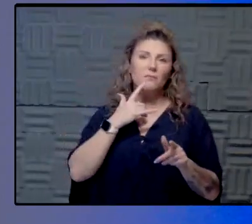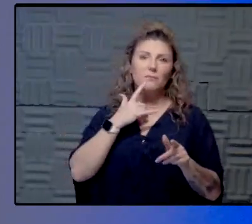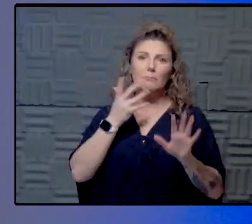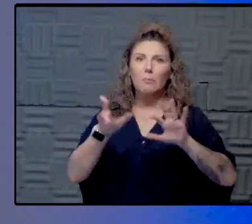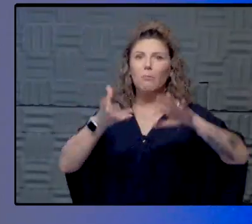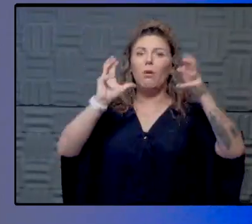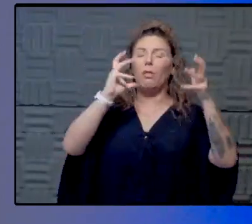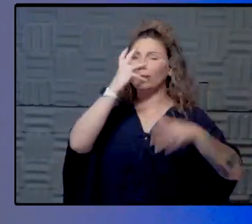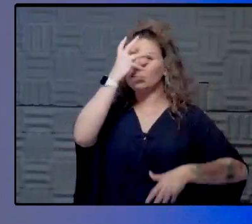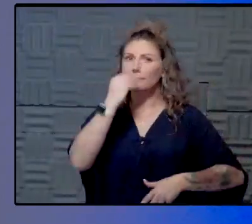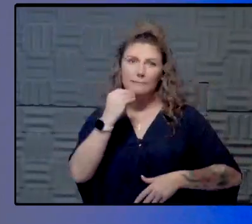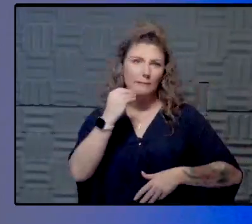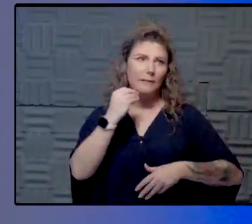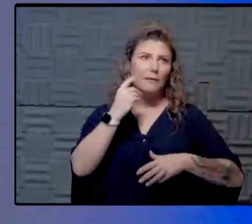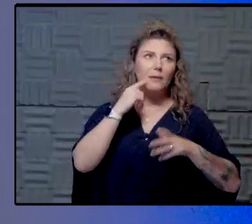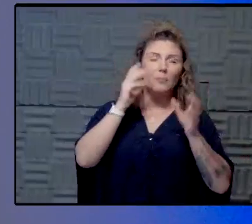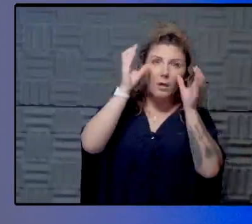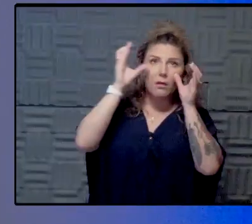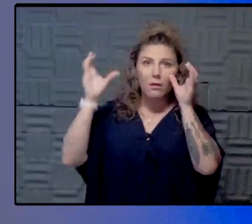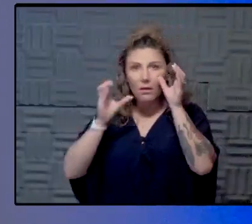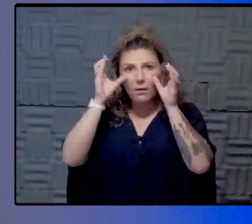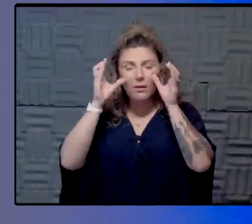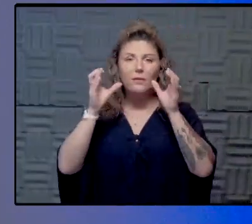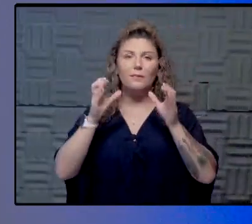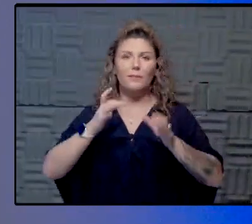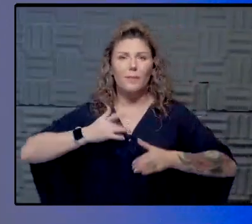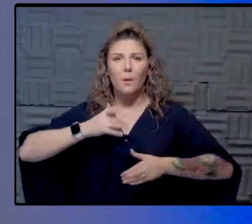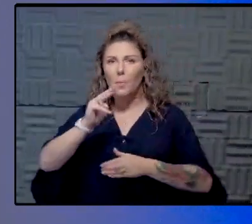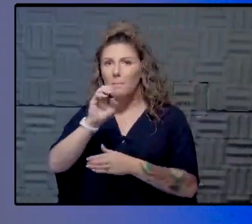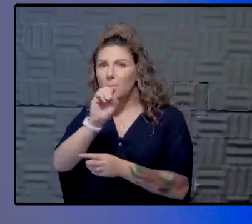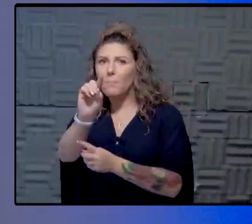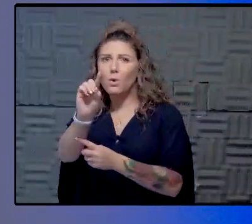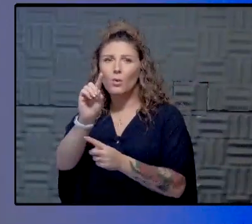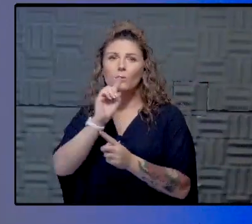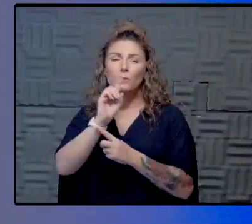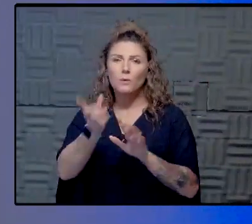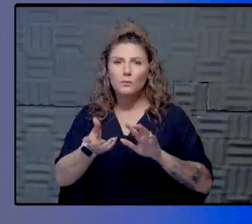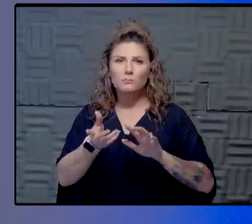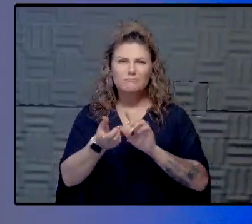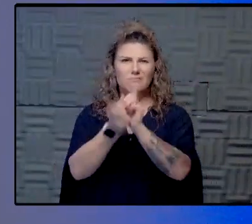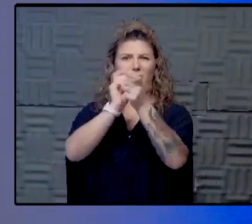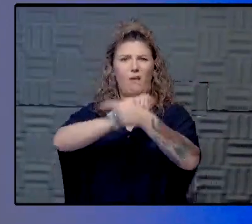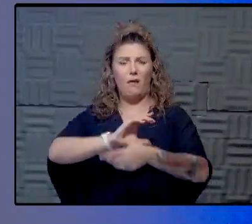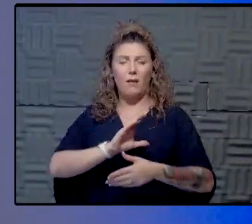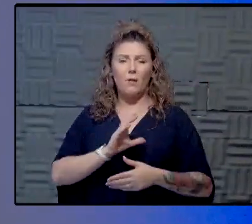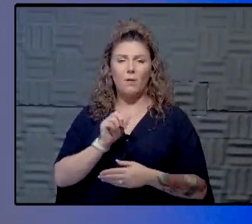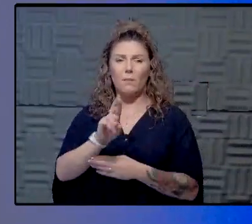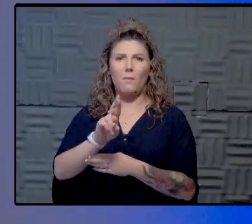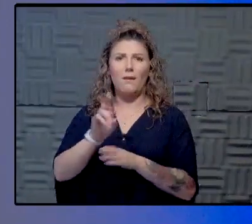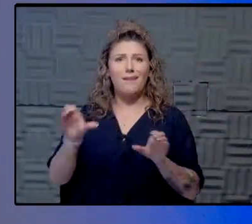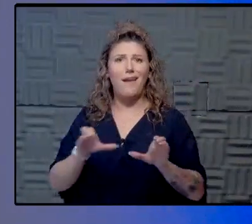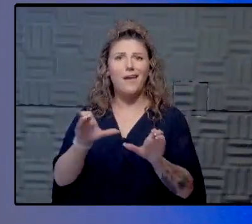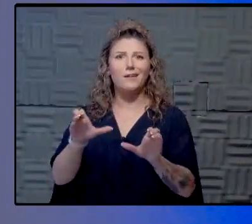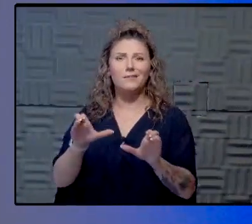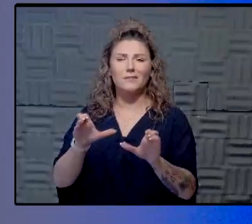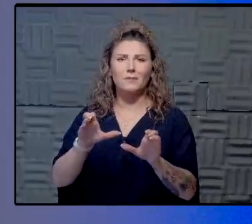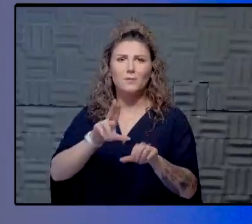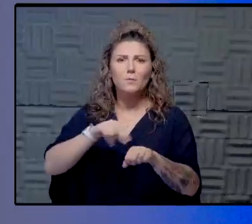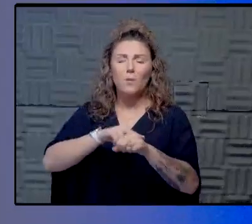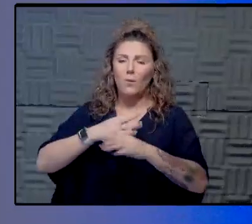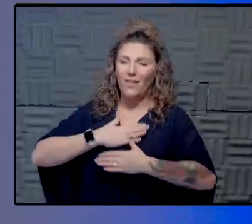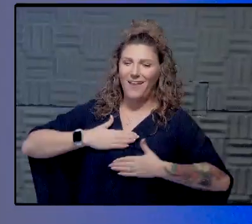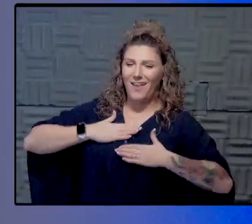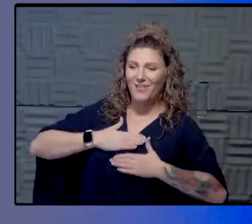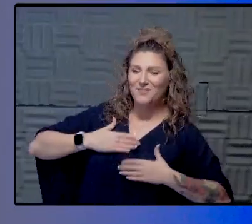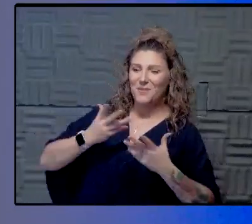sleep, whether it's a change in mood or a change in activities that they're enjoying, wanting to do. All of